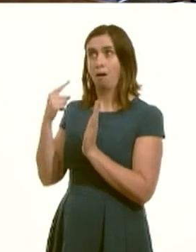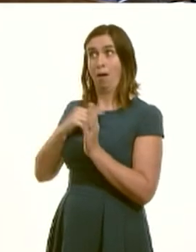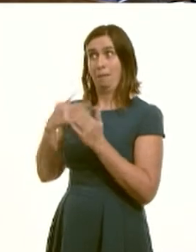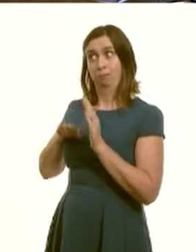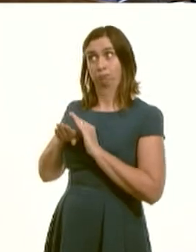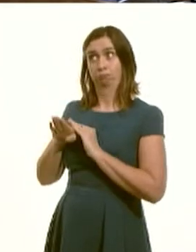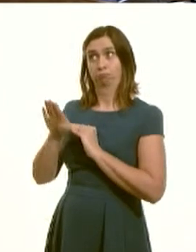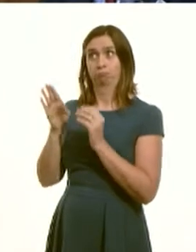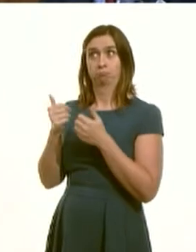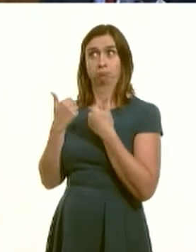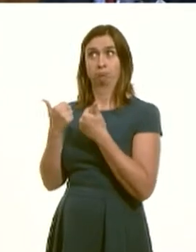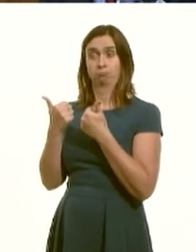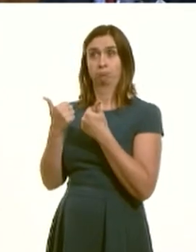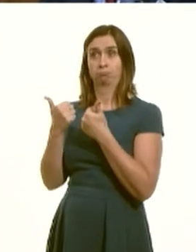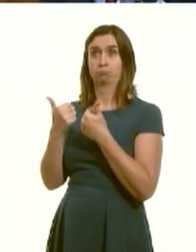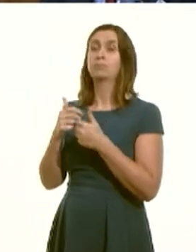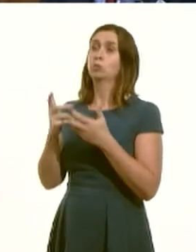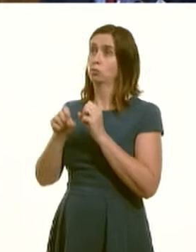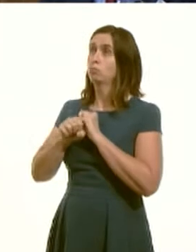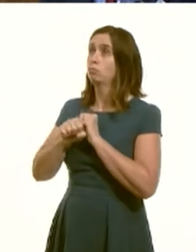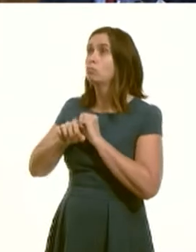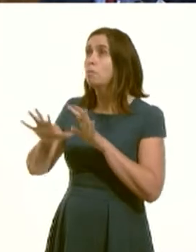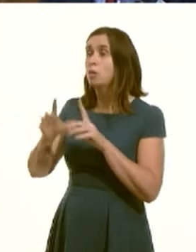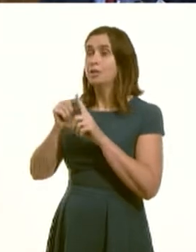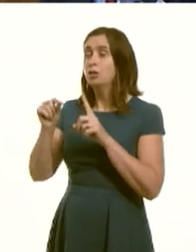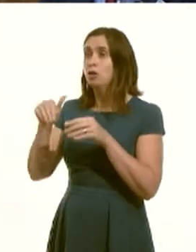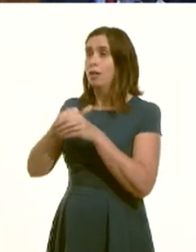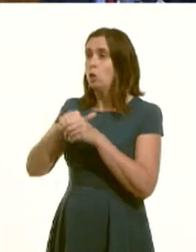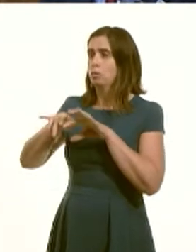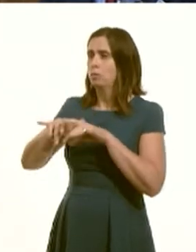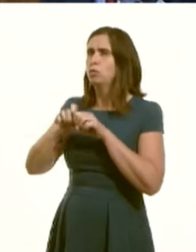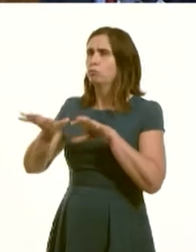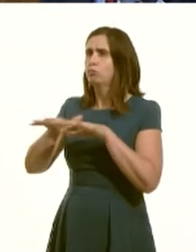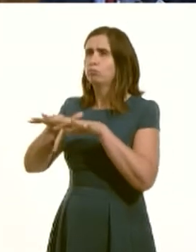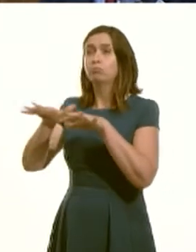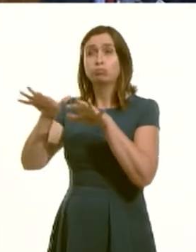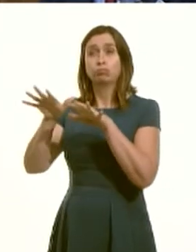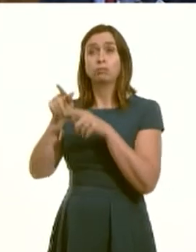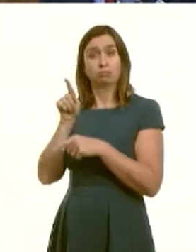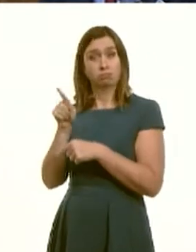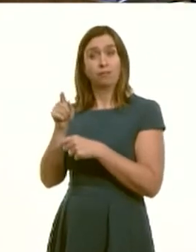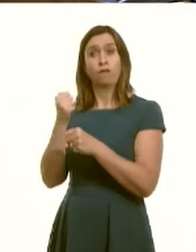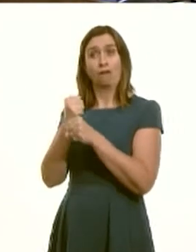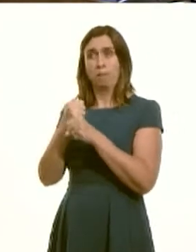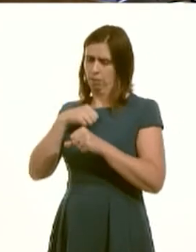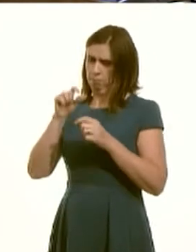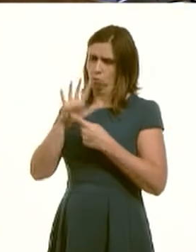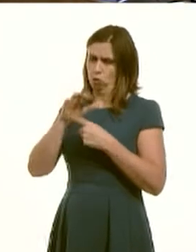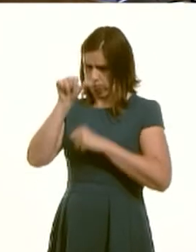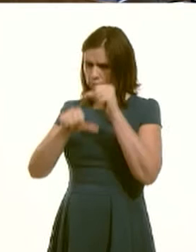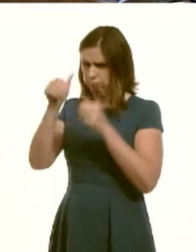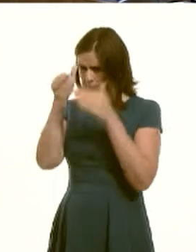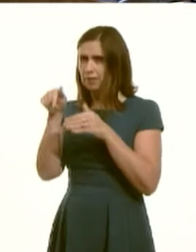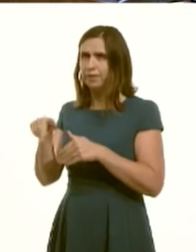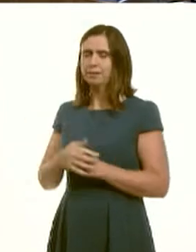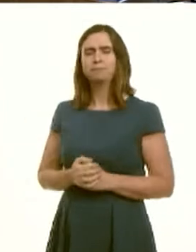been made Llywydd in promoting digital inclusion, and of course it remains a fundamental part of our programme for government. Thank you for the reply,